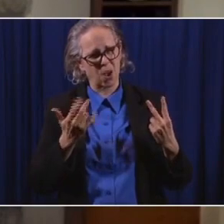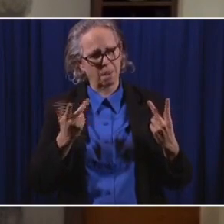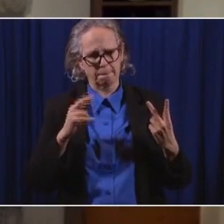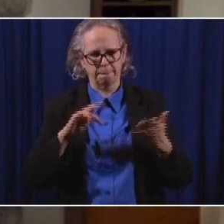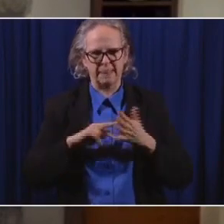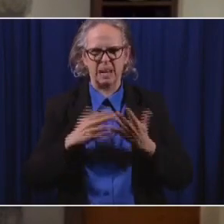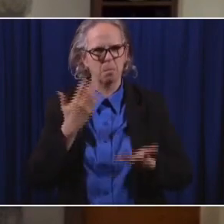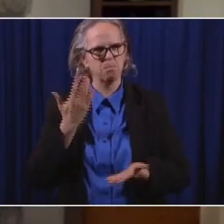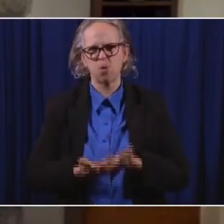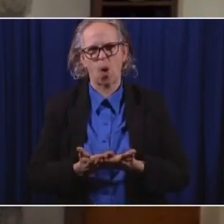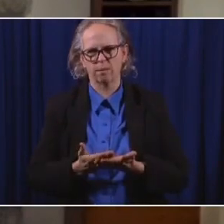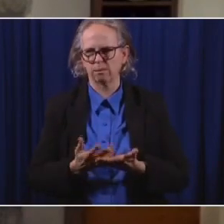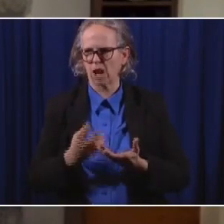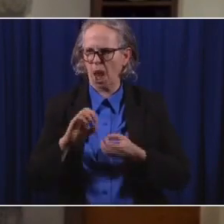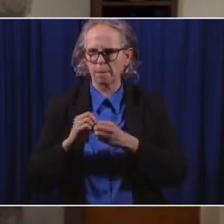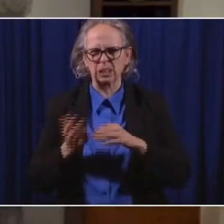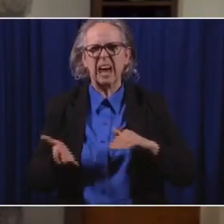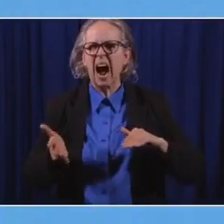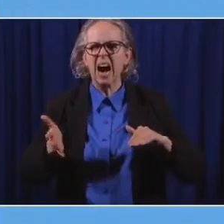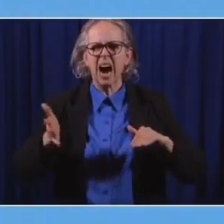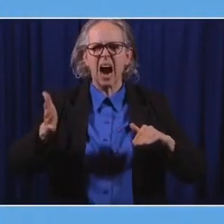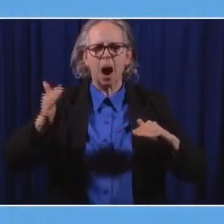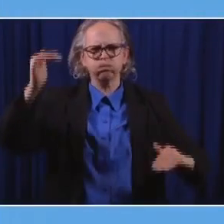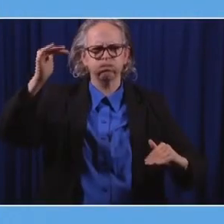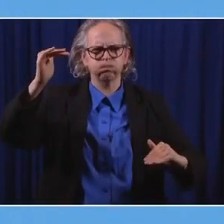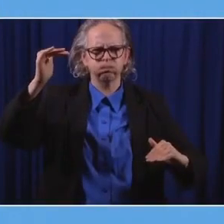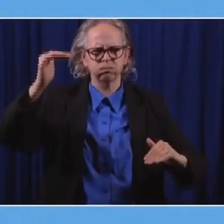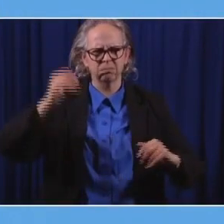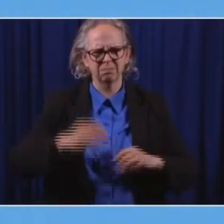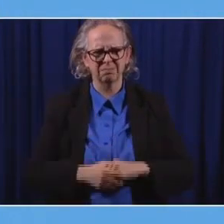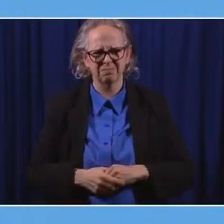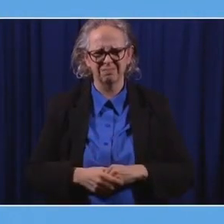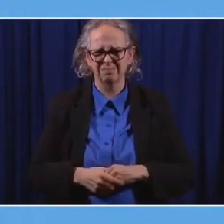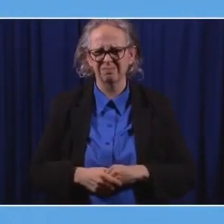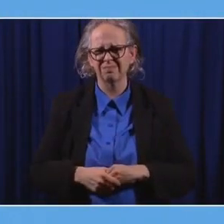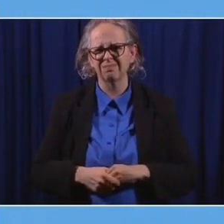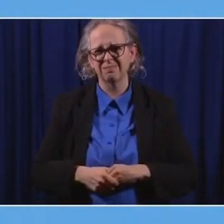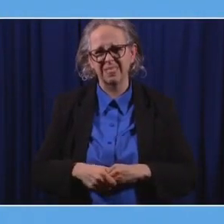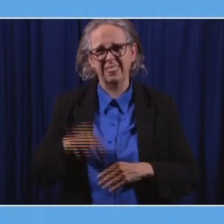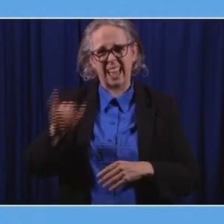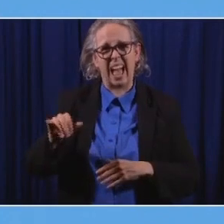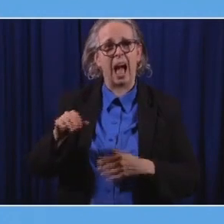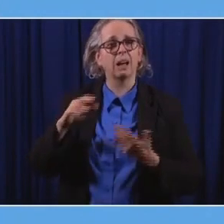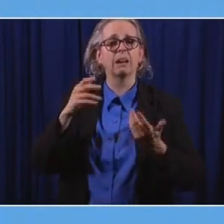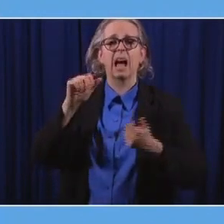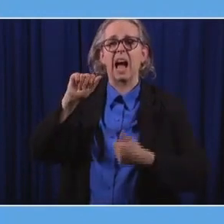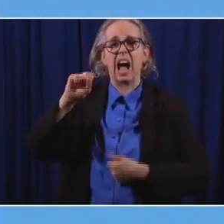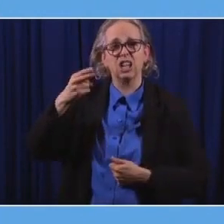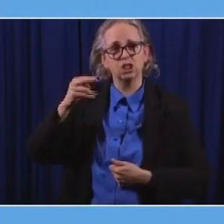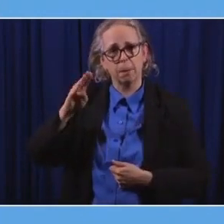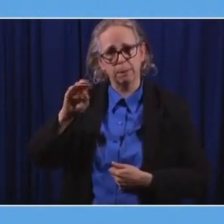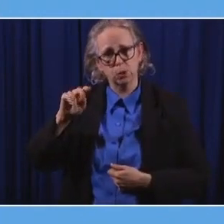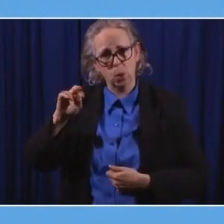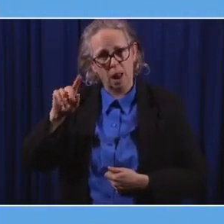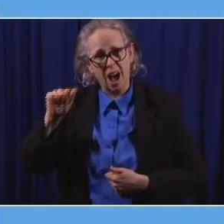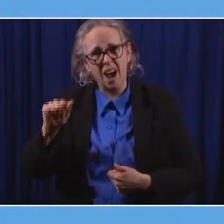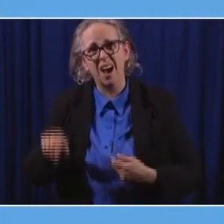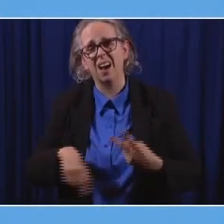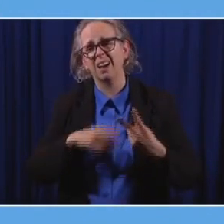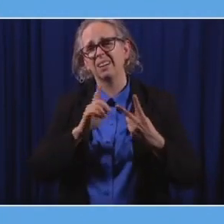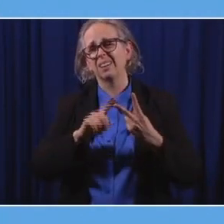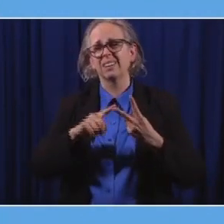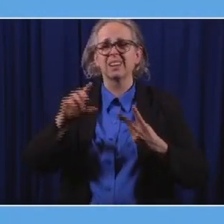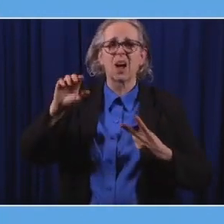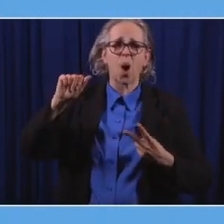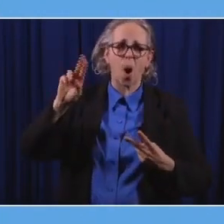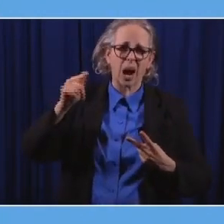date. Our new red counties, Ashtabula, Auglaize, Claremont, Defiance, and Trumbull. This is an